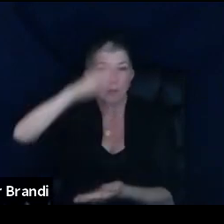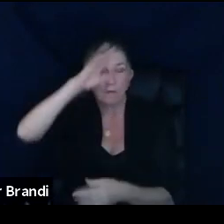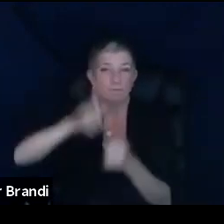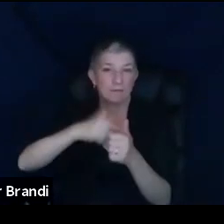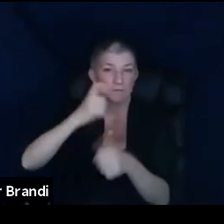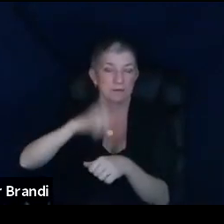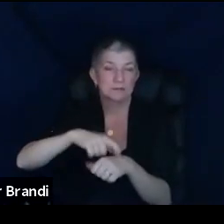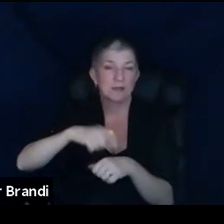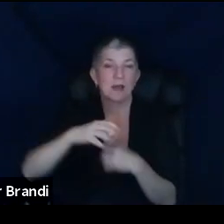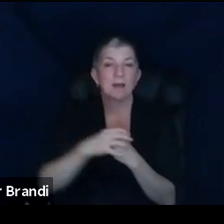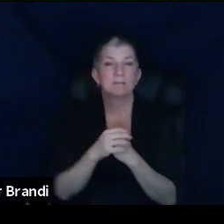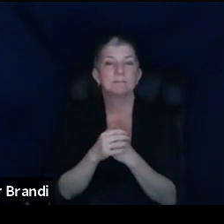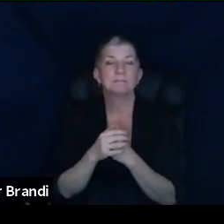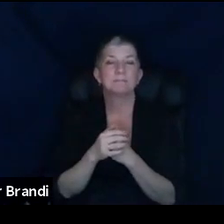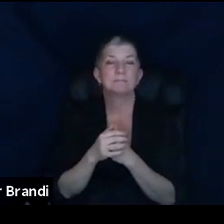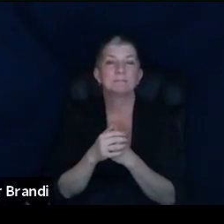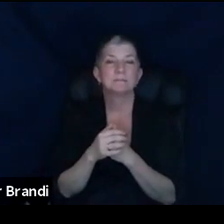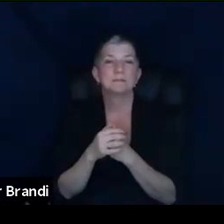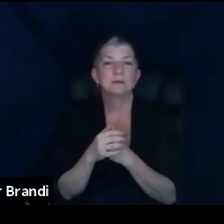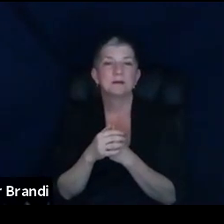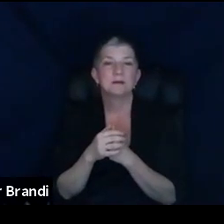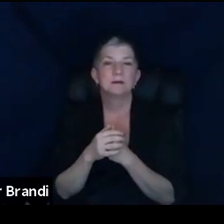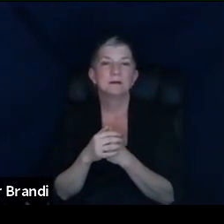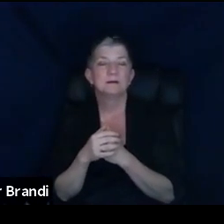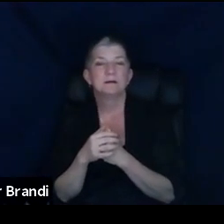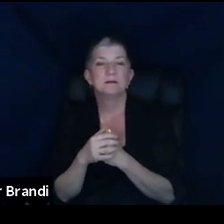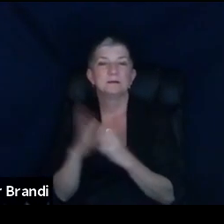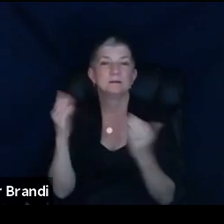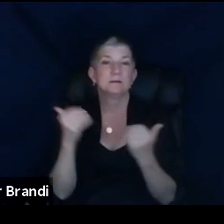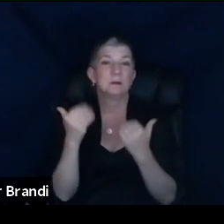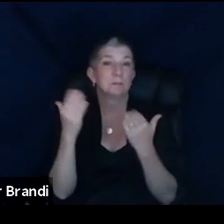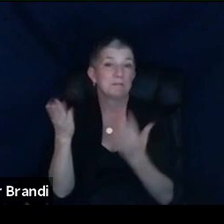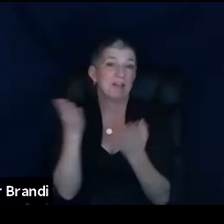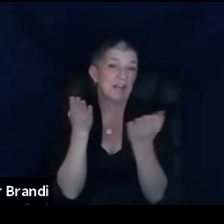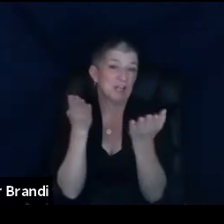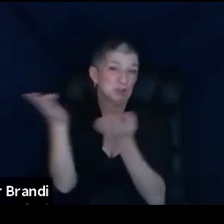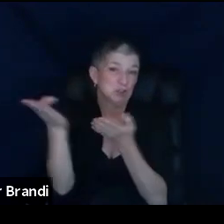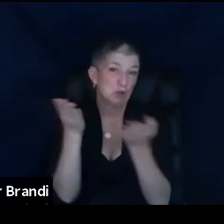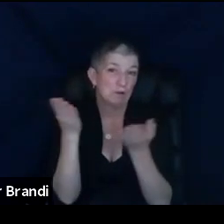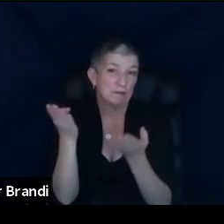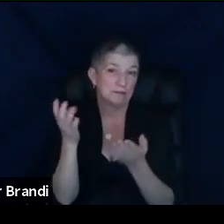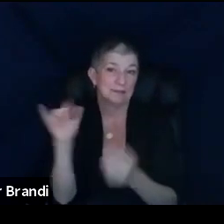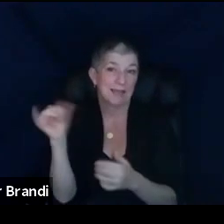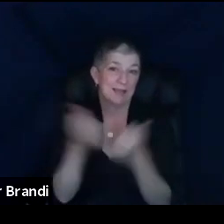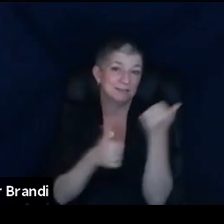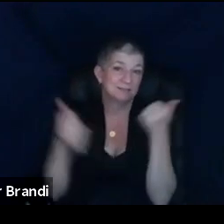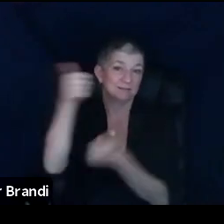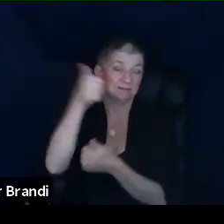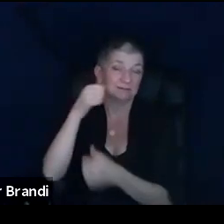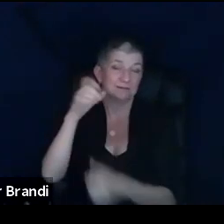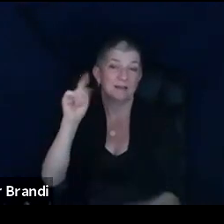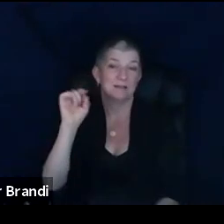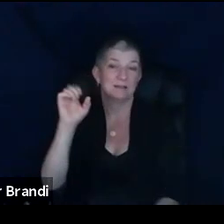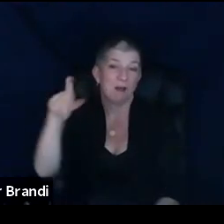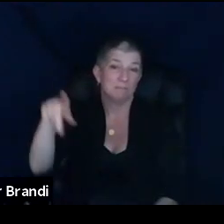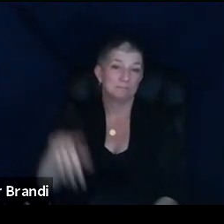time. It so it's just providing a service as a top to these people.